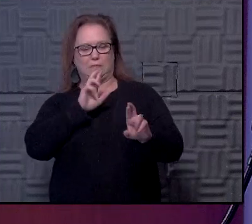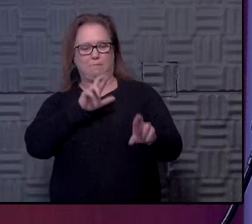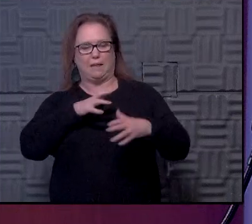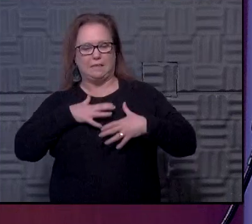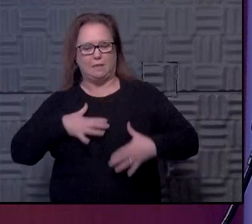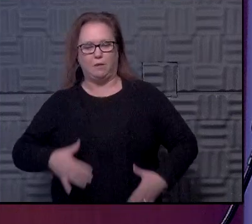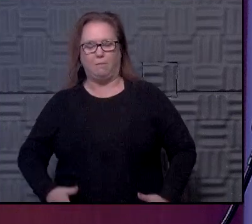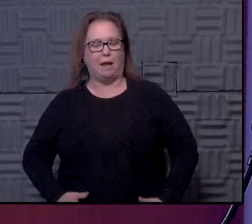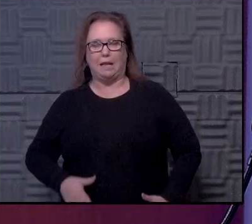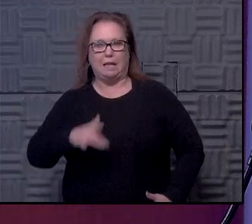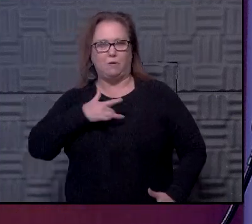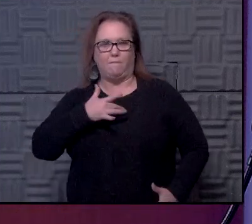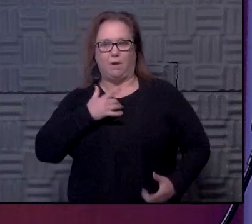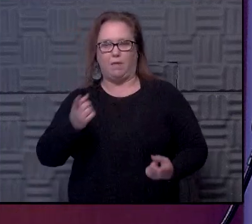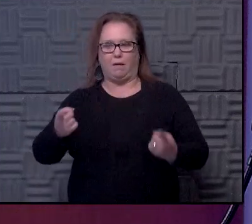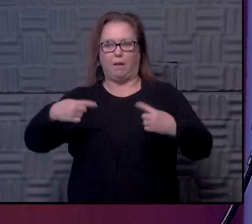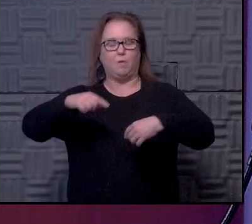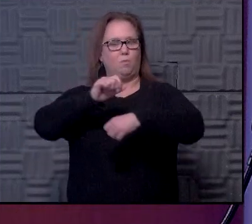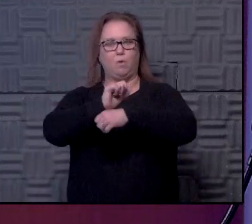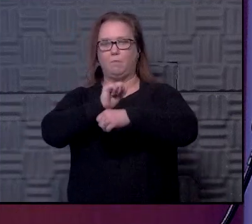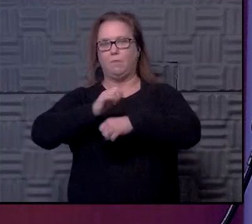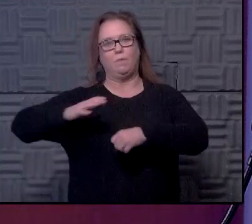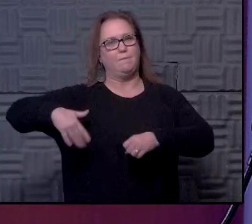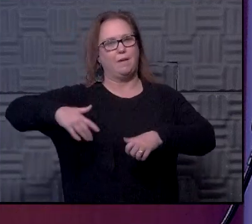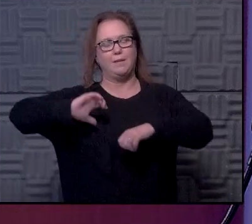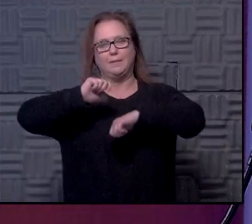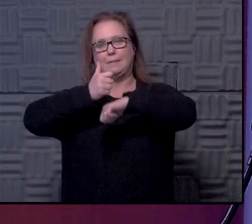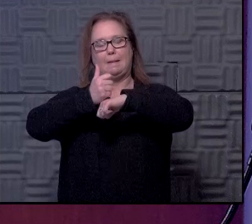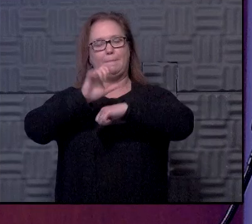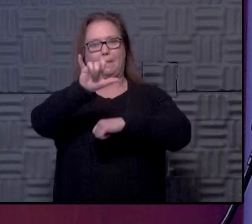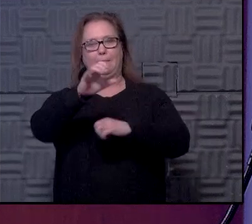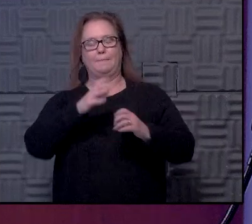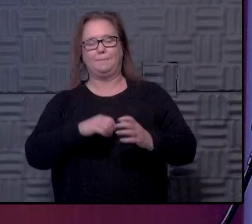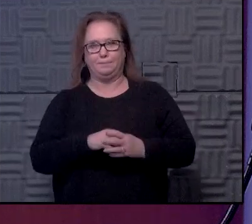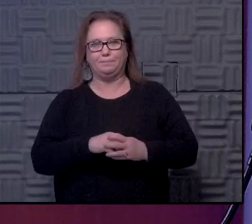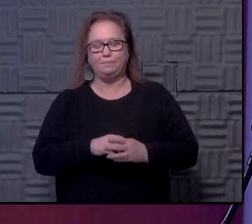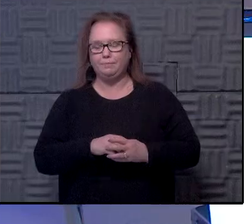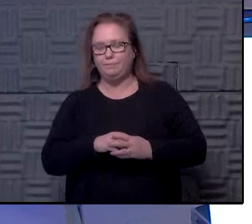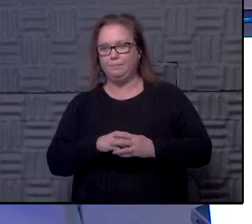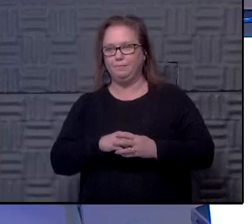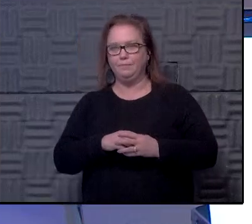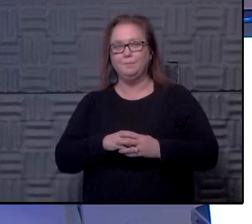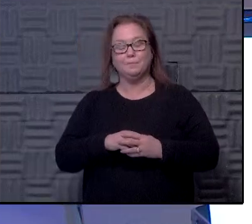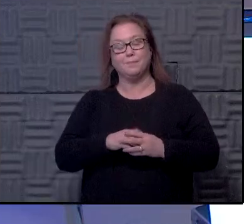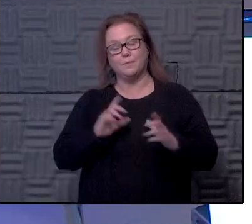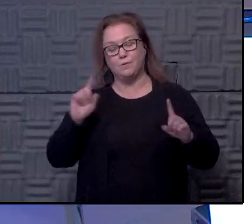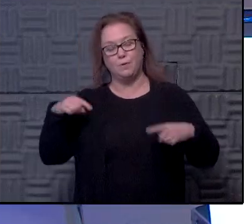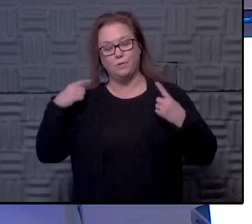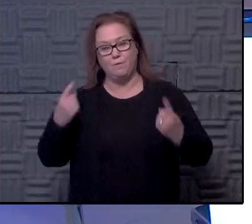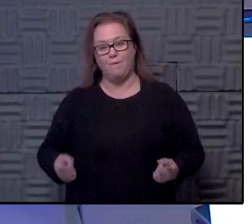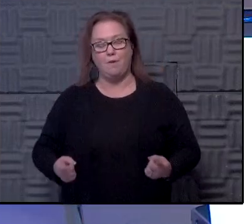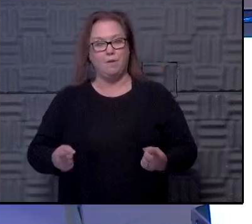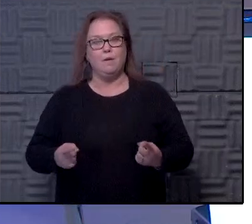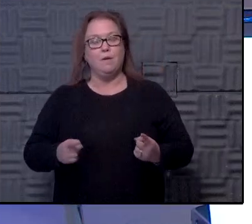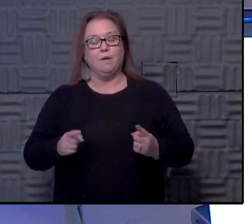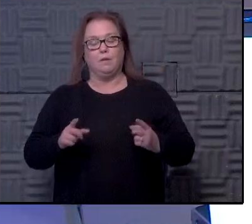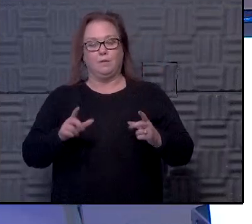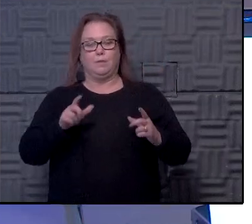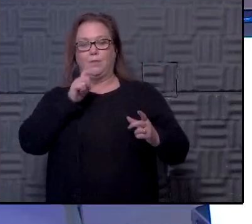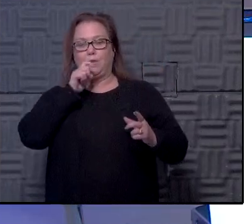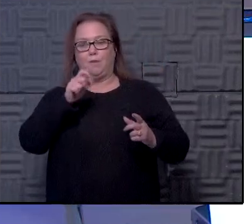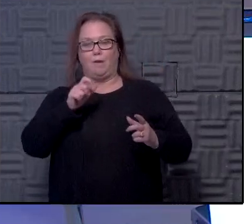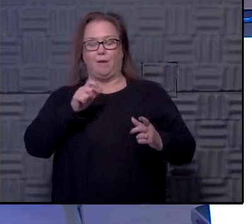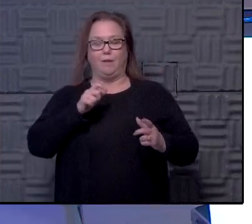But I don't think we've had to employ that plan quite yet. Yeah, it's great news. So it's going well. They're not collapsing, they're not